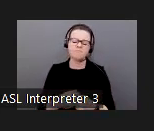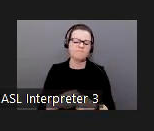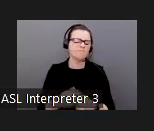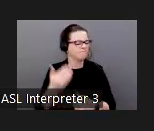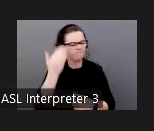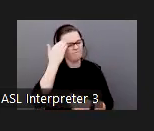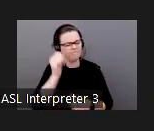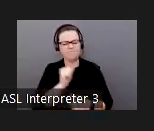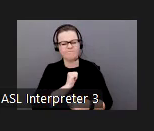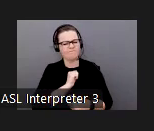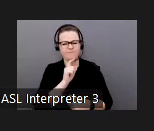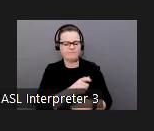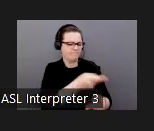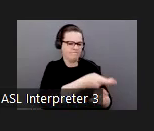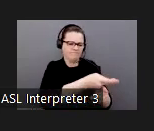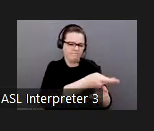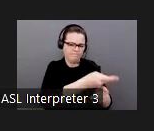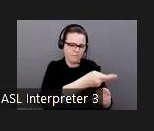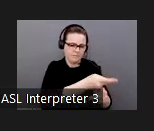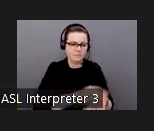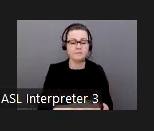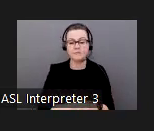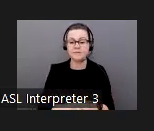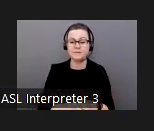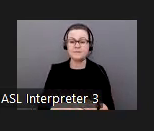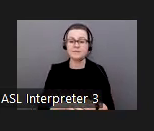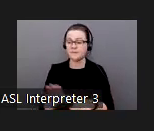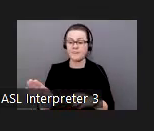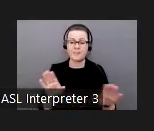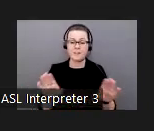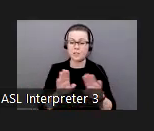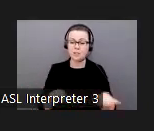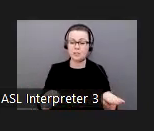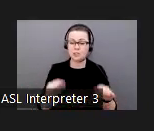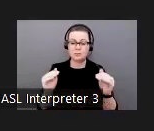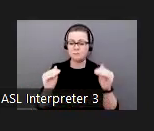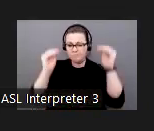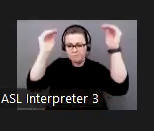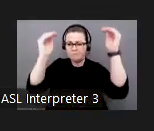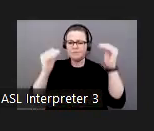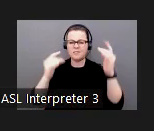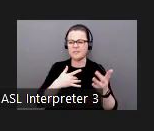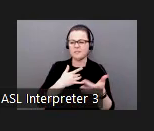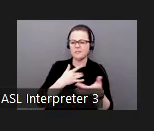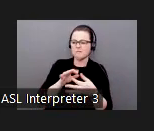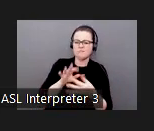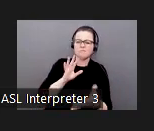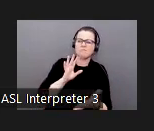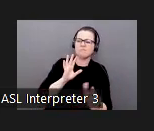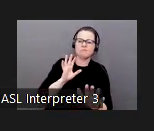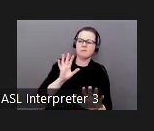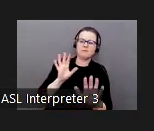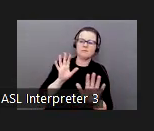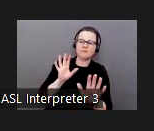after him. So the adult children, they seem to be distant and unavailable through, trauma in the family